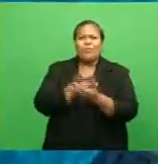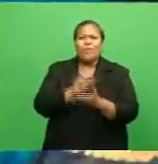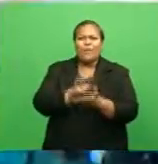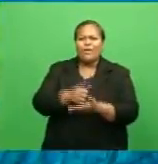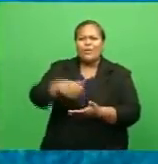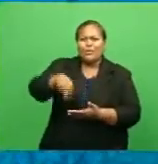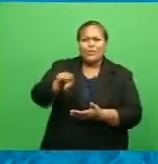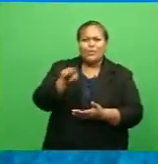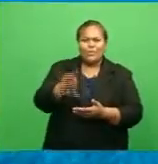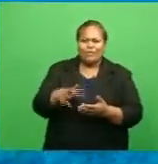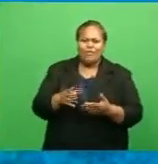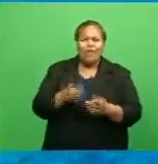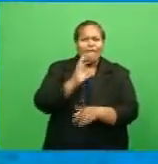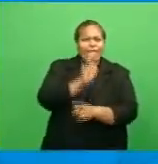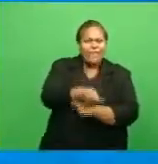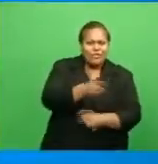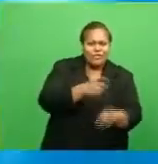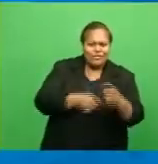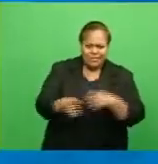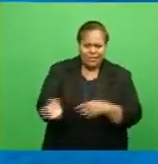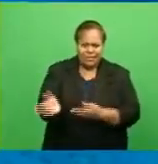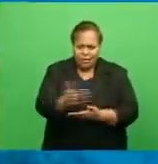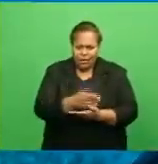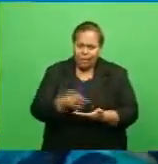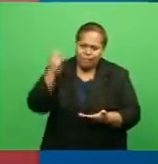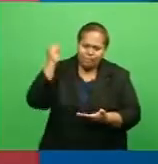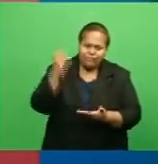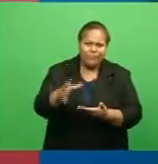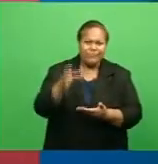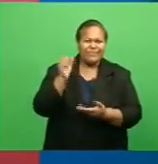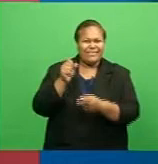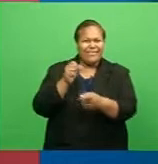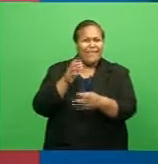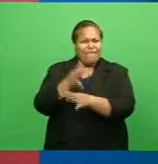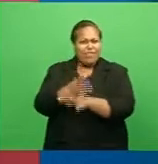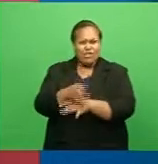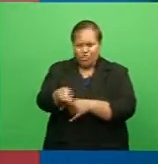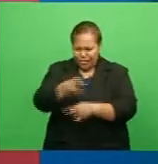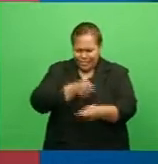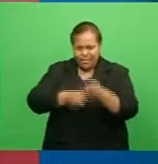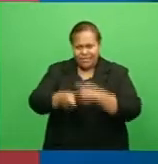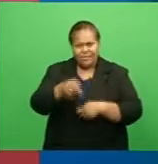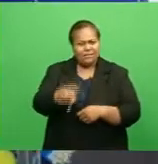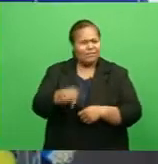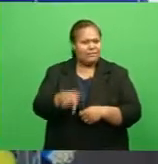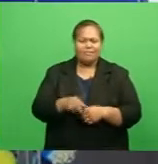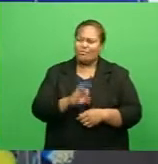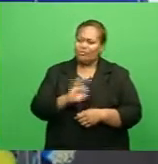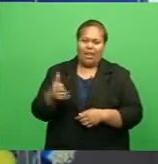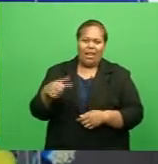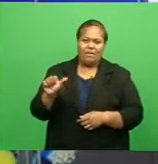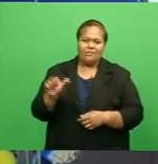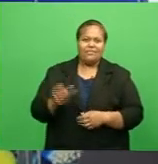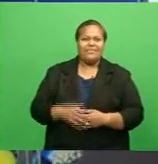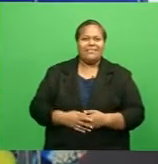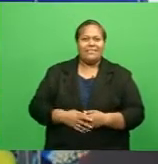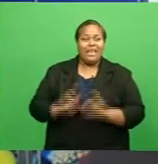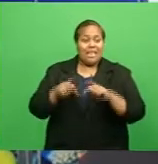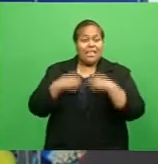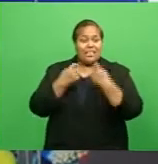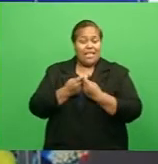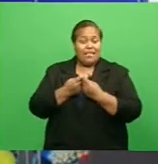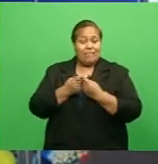or collecting or harvesting or taking any fisheries resource. Teams from the